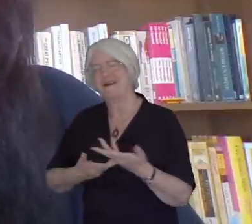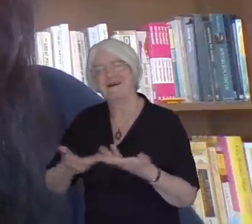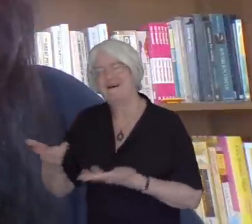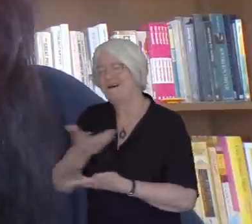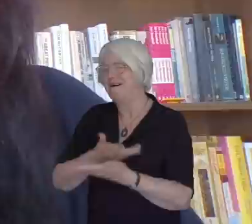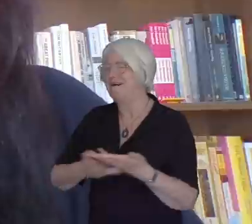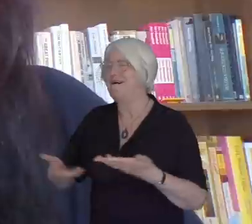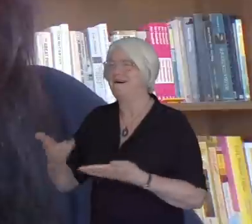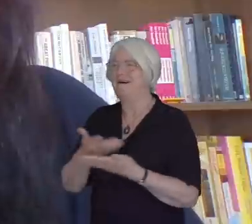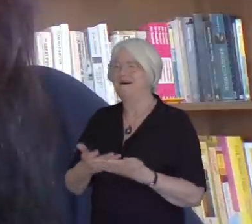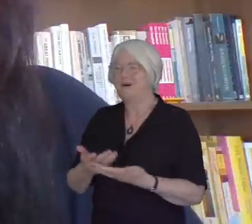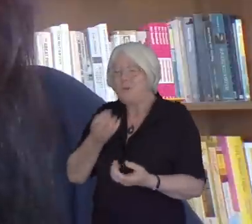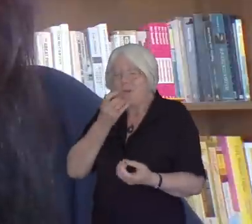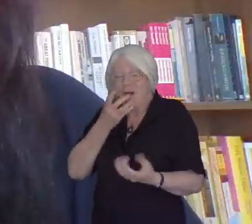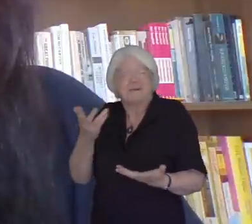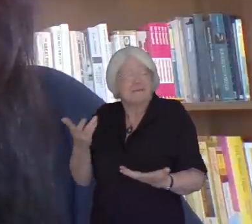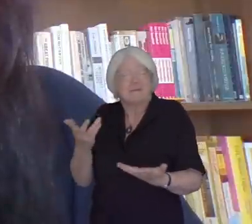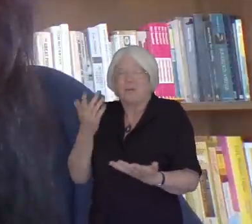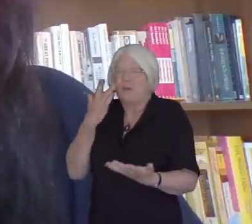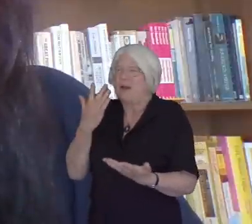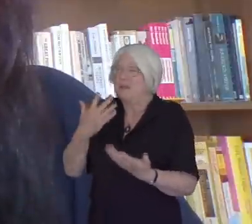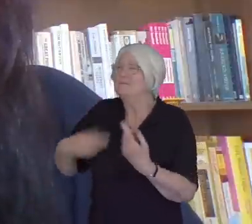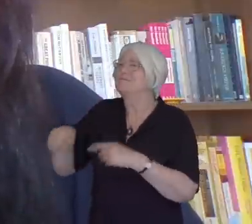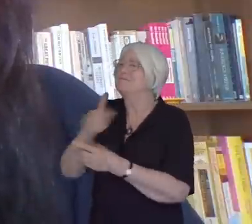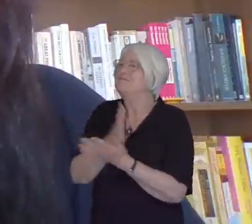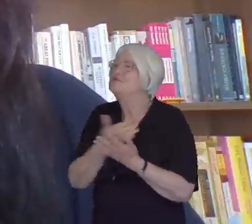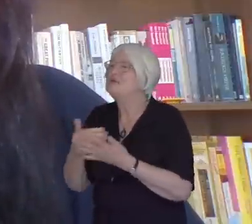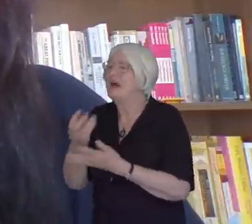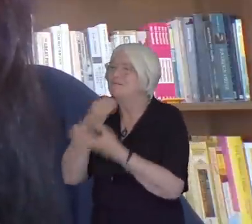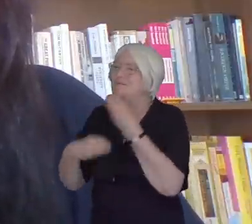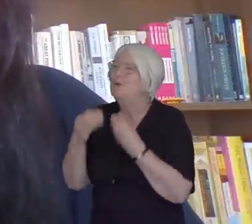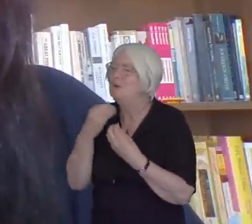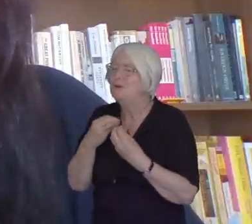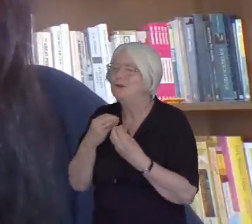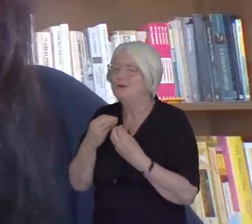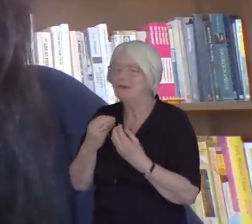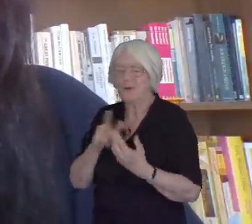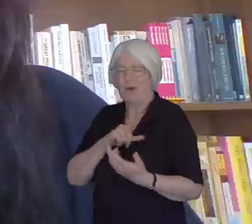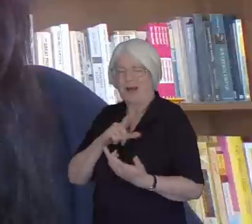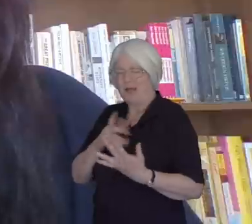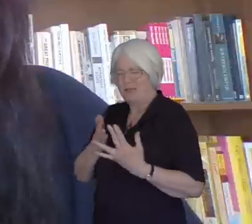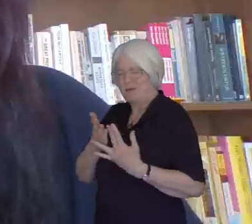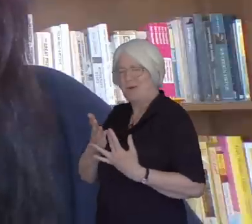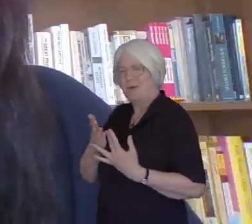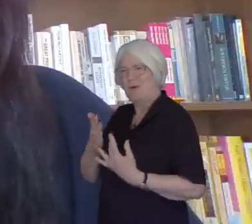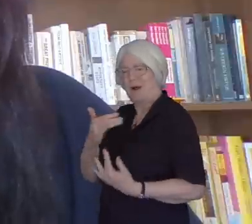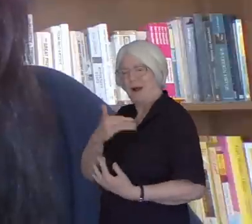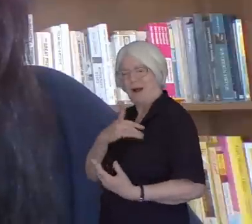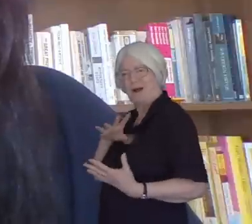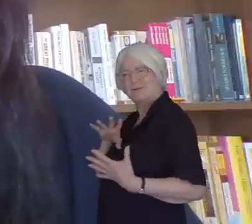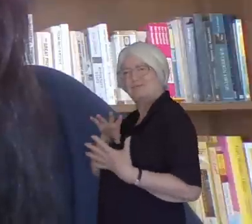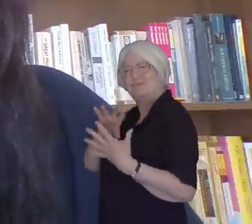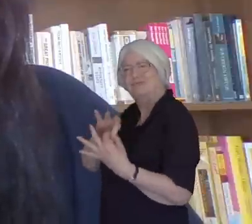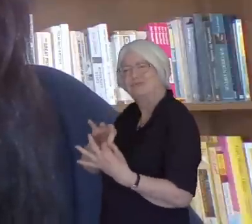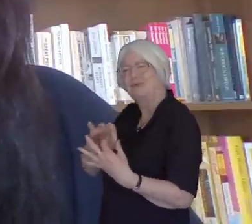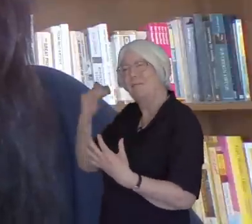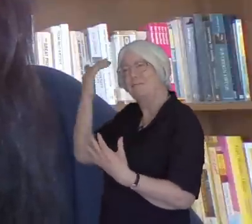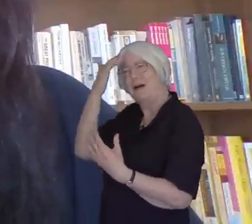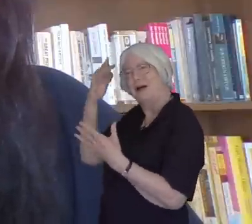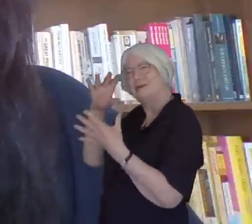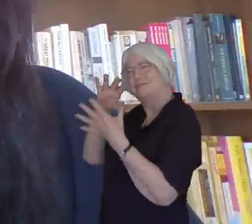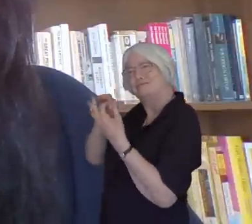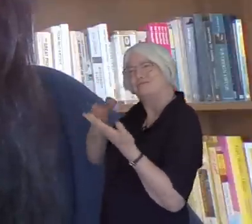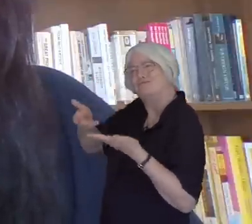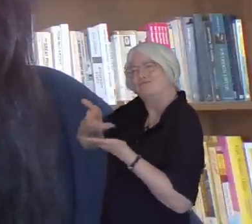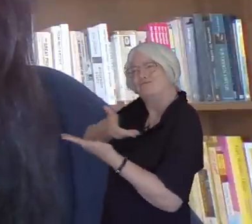Something wonderful happens when we break bread together. It's in the sharing of food and the meeting of hearts and minds that we can